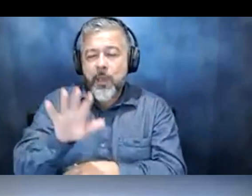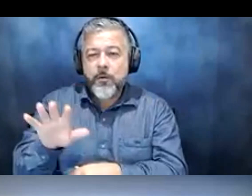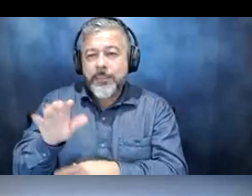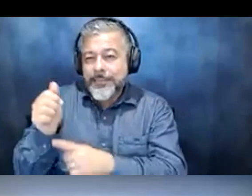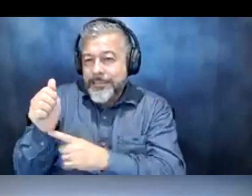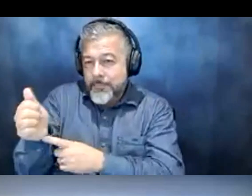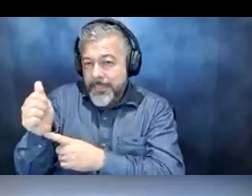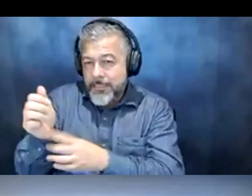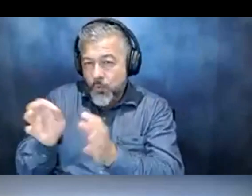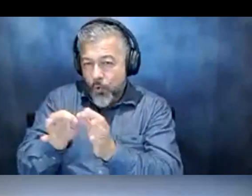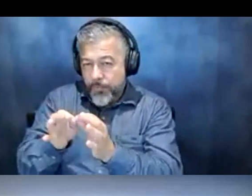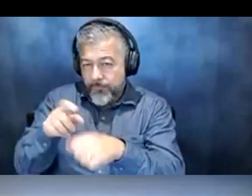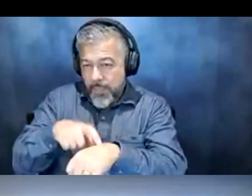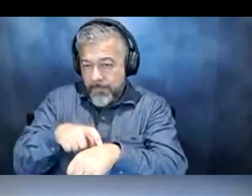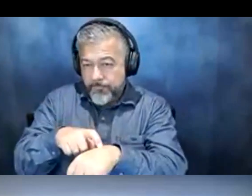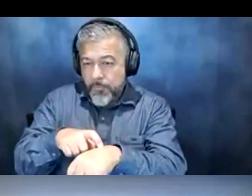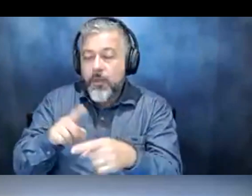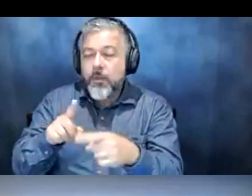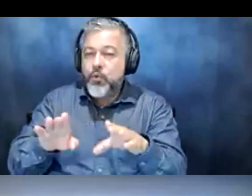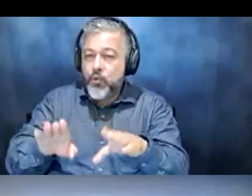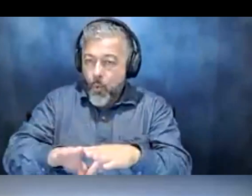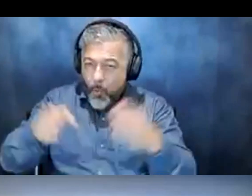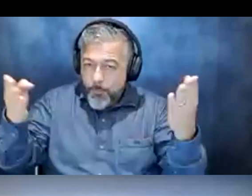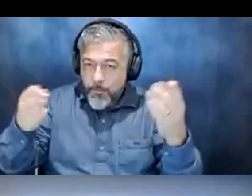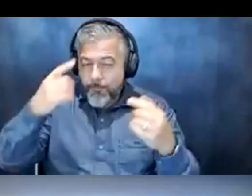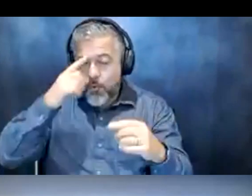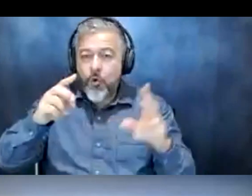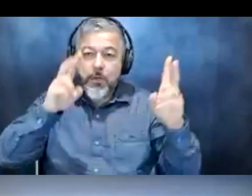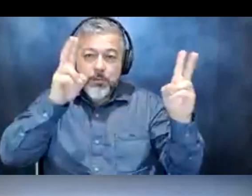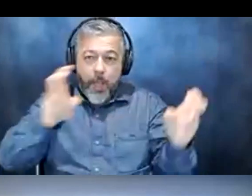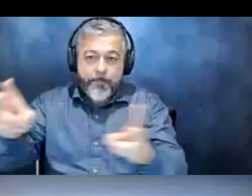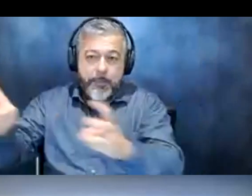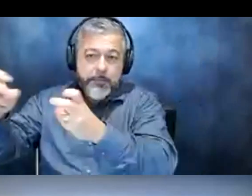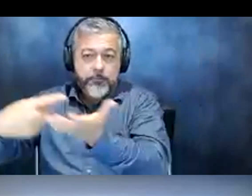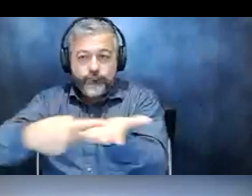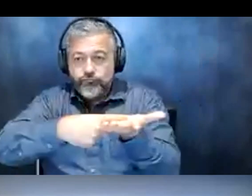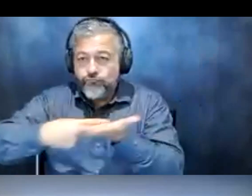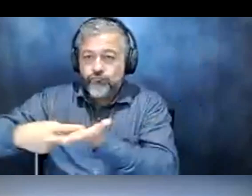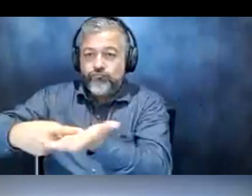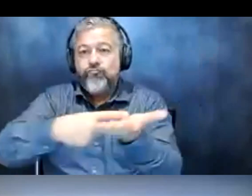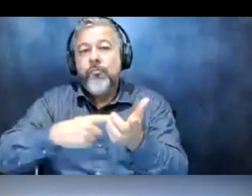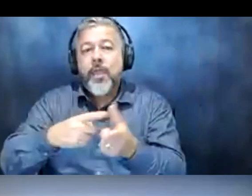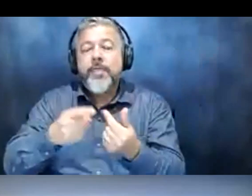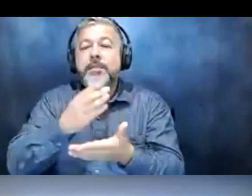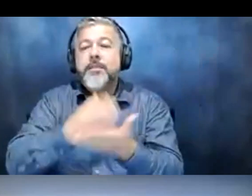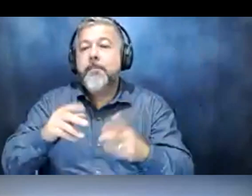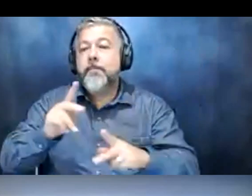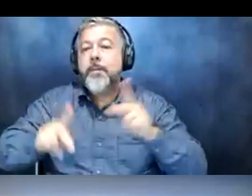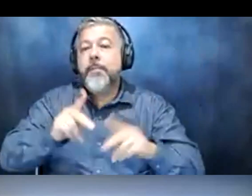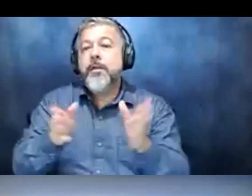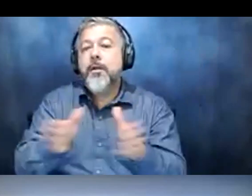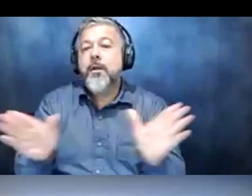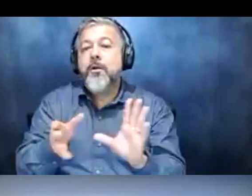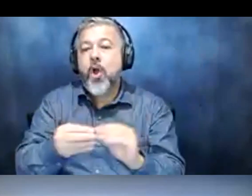10 minutes, I would say, to open that up for topics, and then we'll take some public comment before we